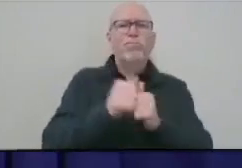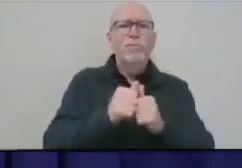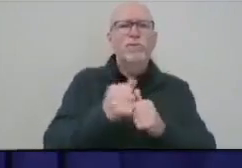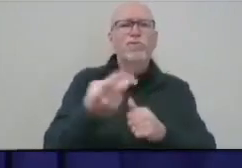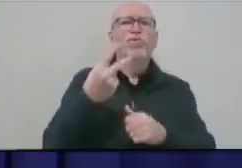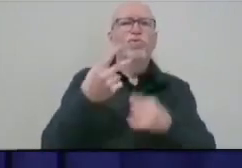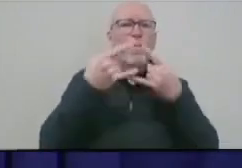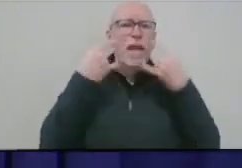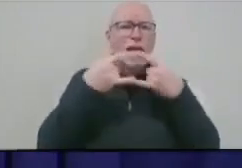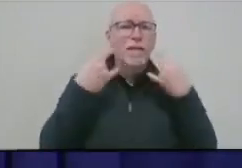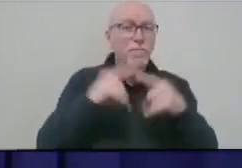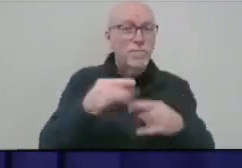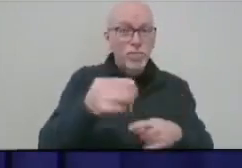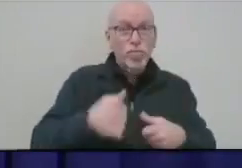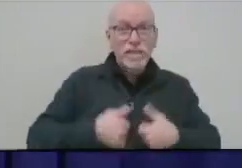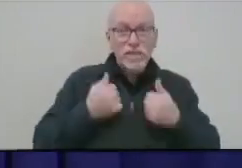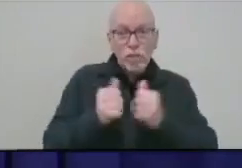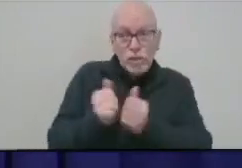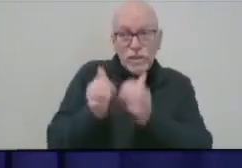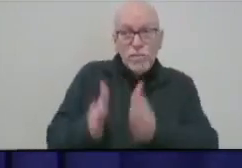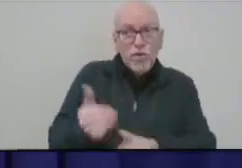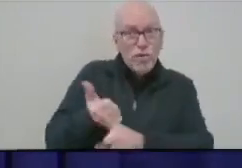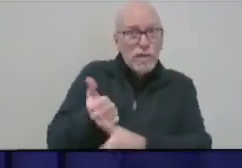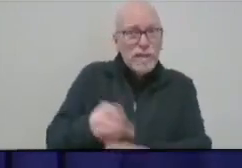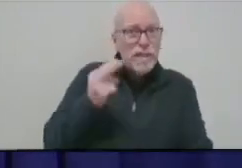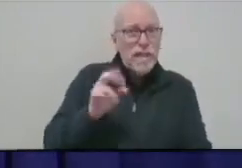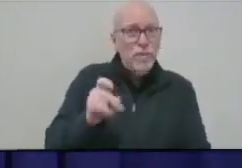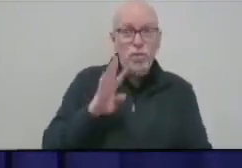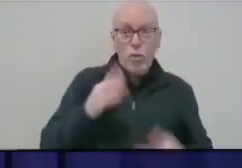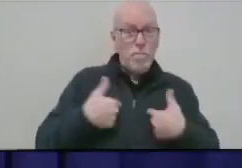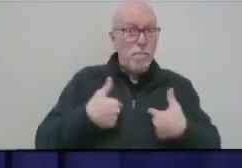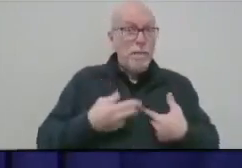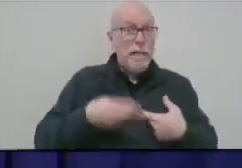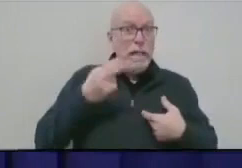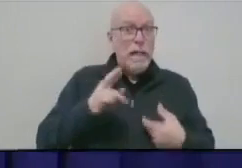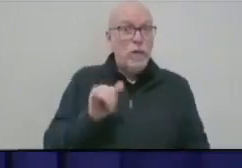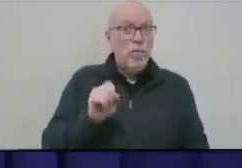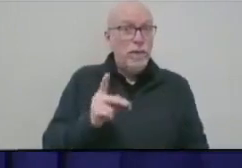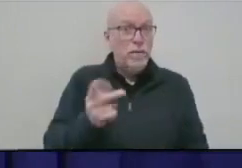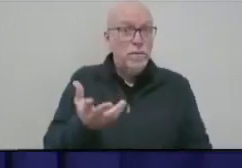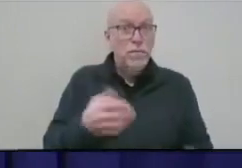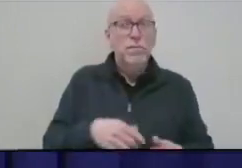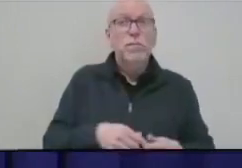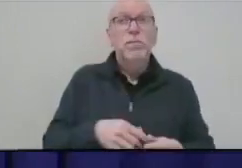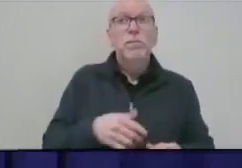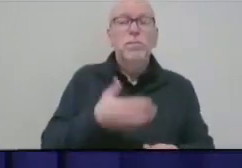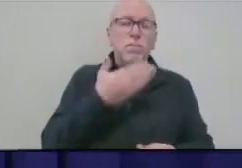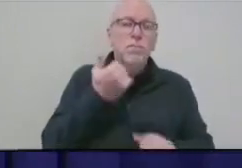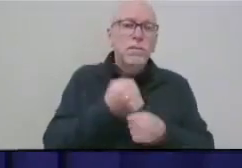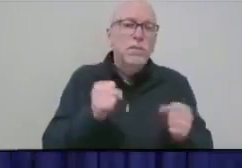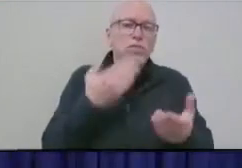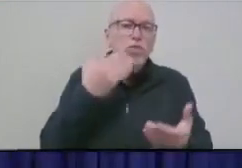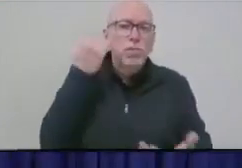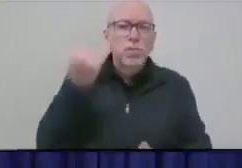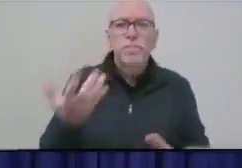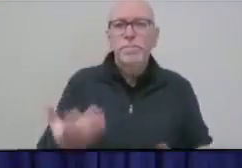but when you are living with someone who is at risk or you yourself are particularly at risk, it's still a very good idea.